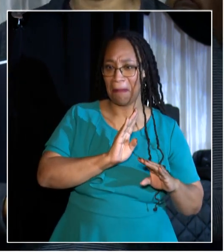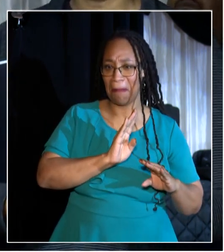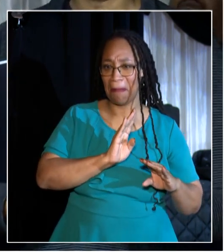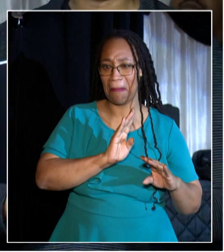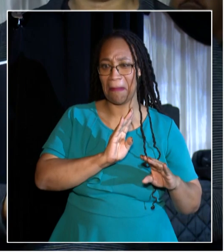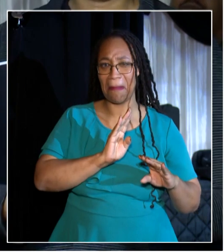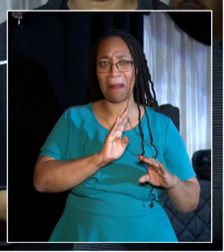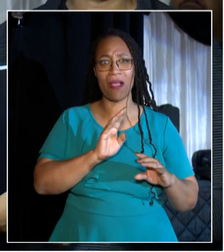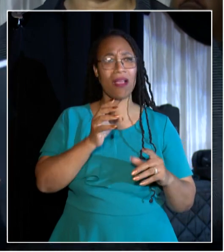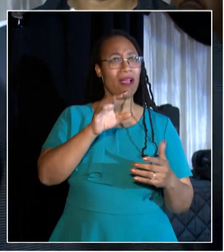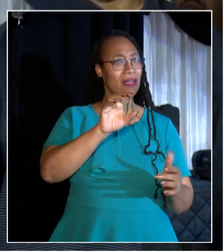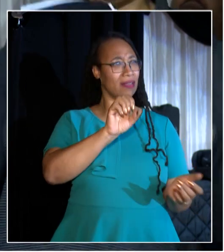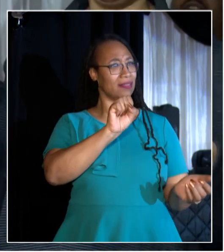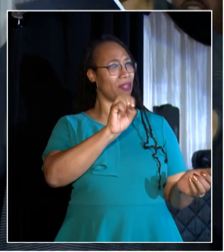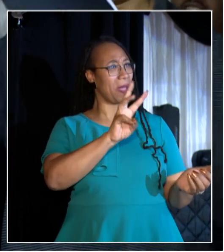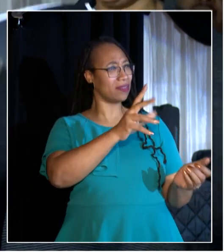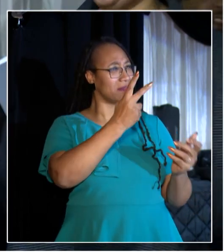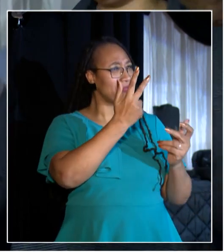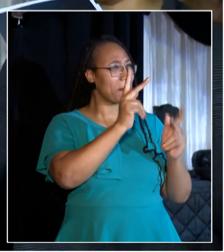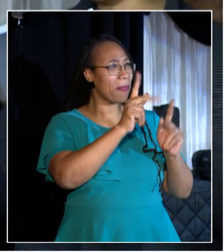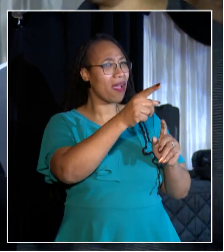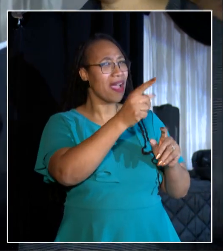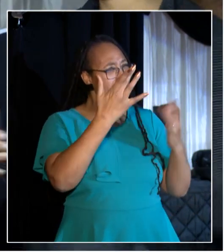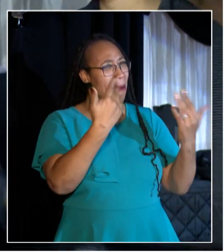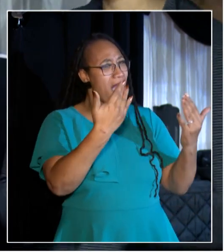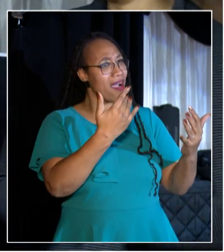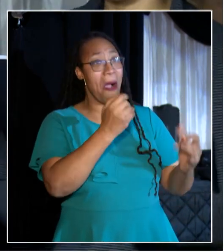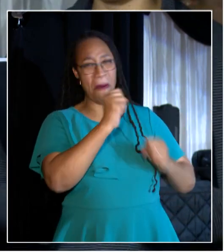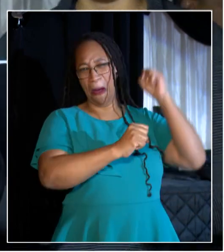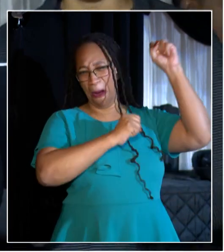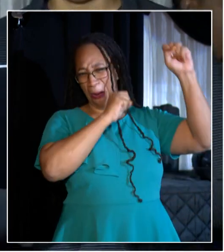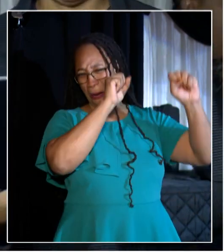good old Southeast Washington, D.C.?